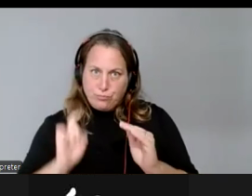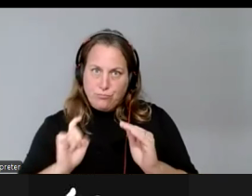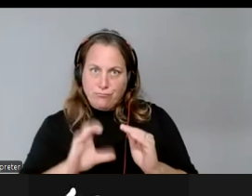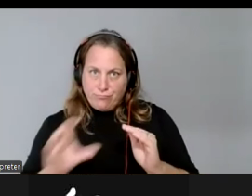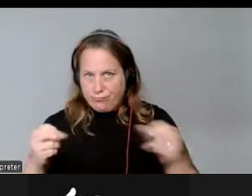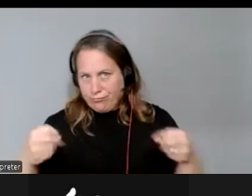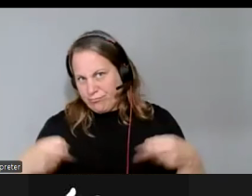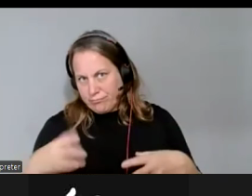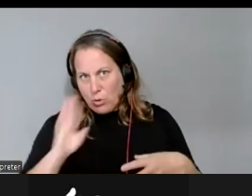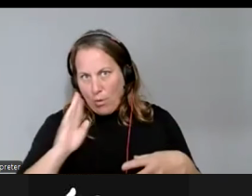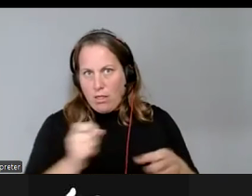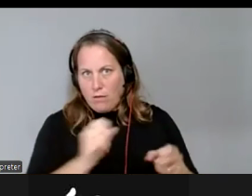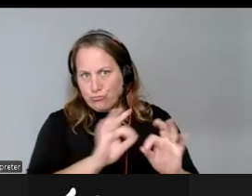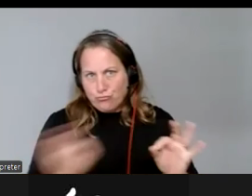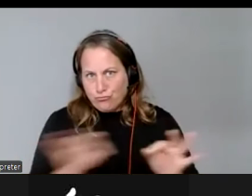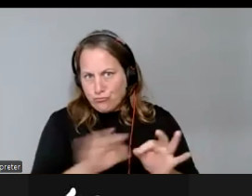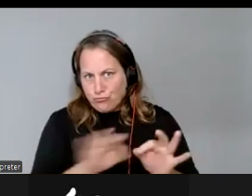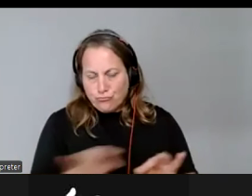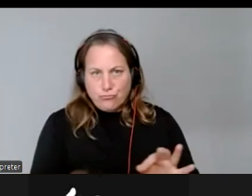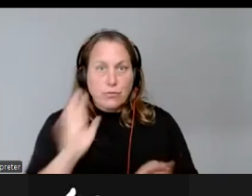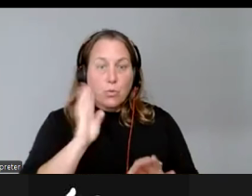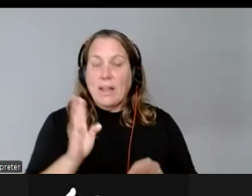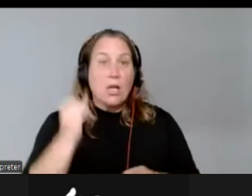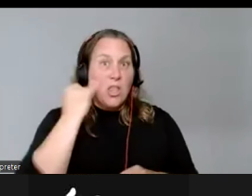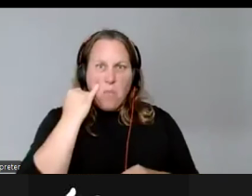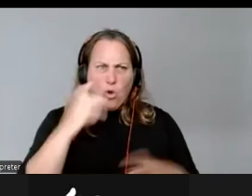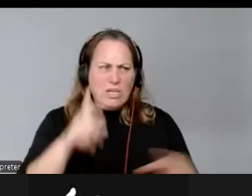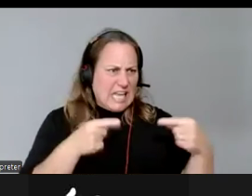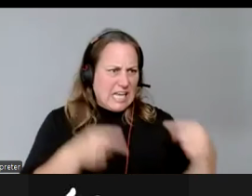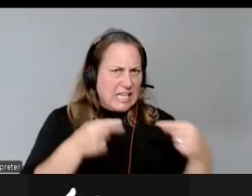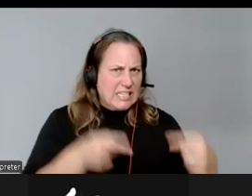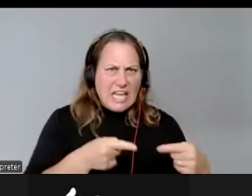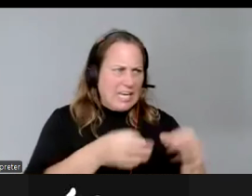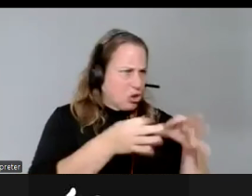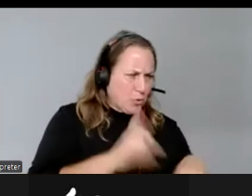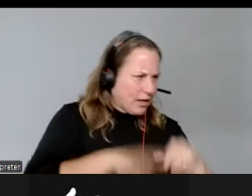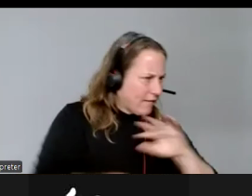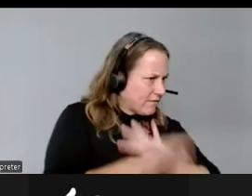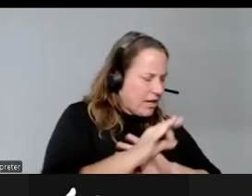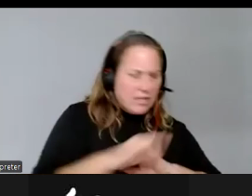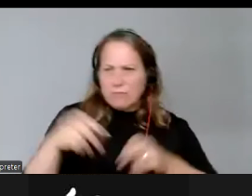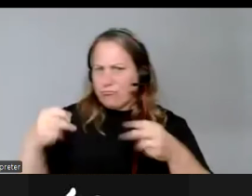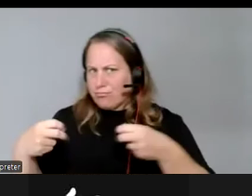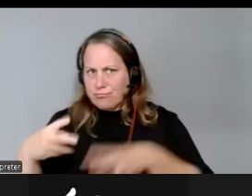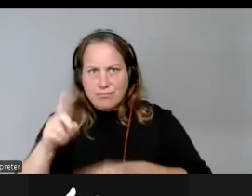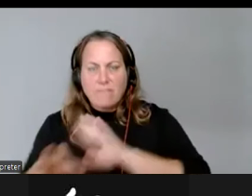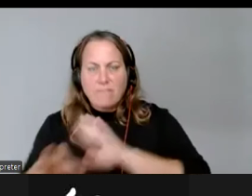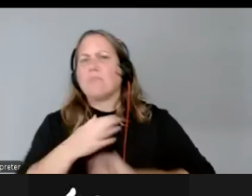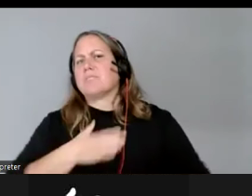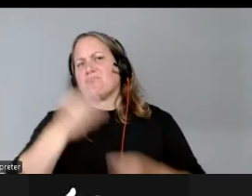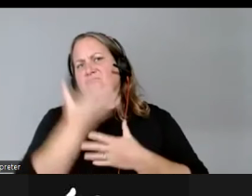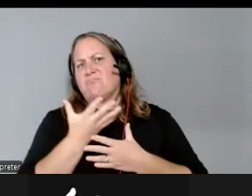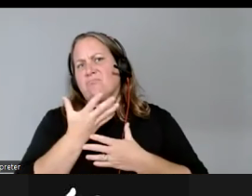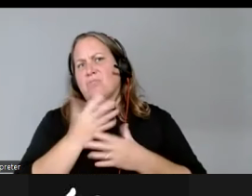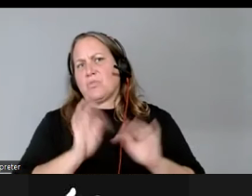cannot see or access either, please let us know in the chat. You can enlarge any side of the screen by moving the split